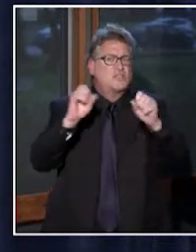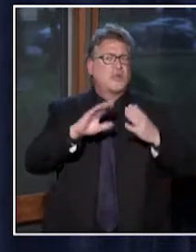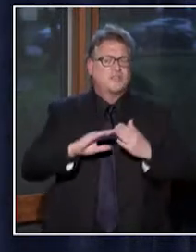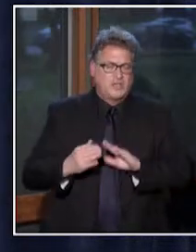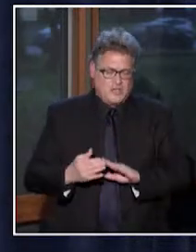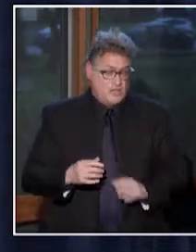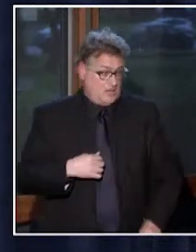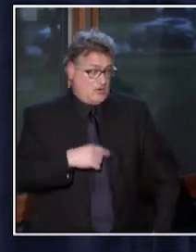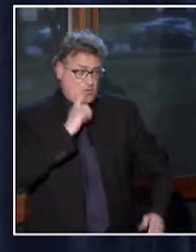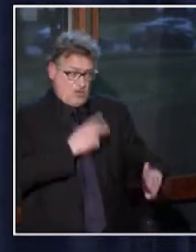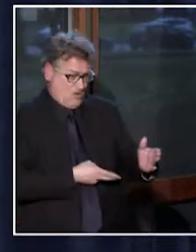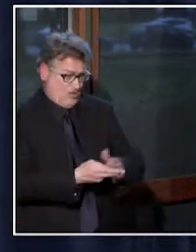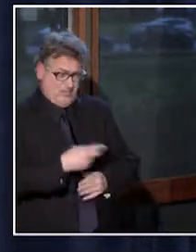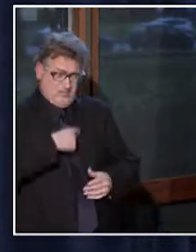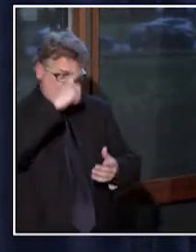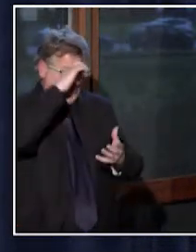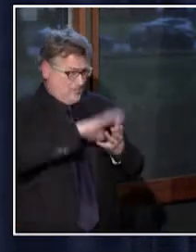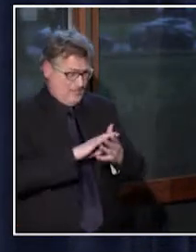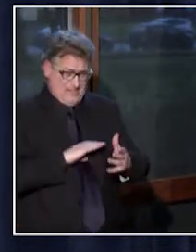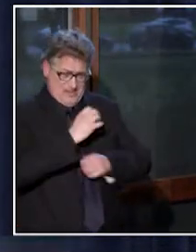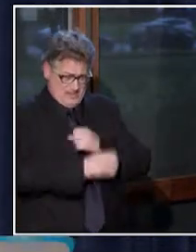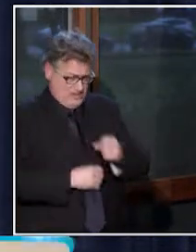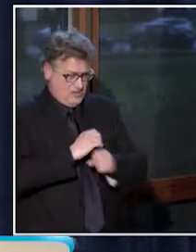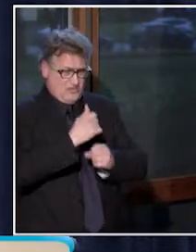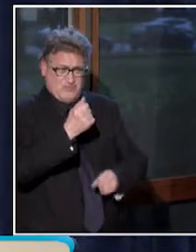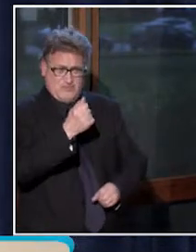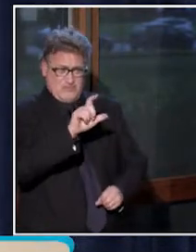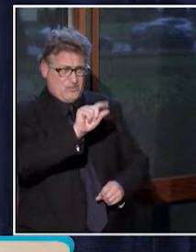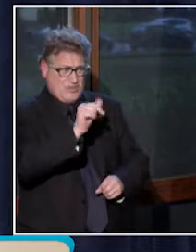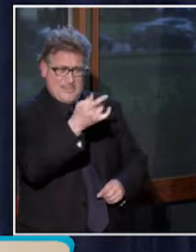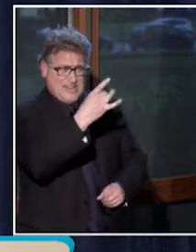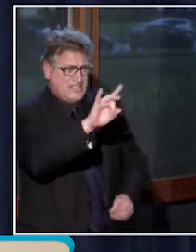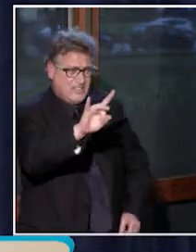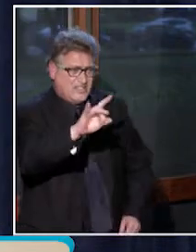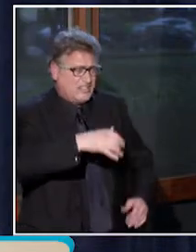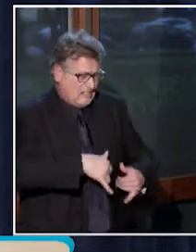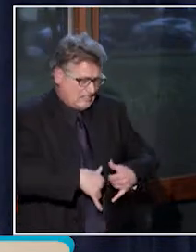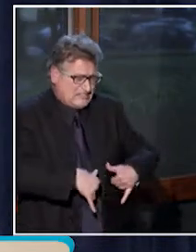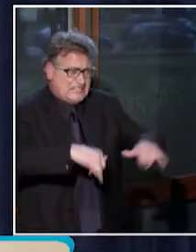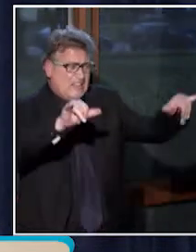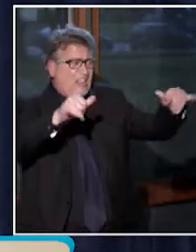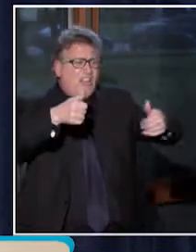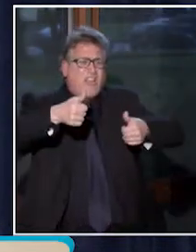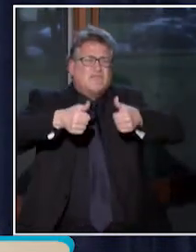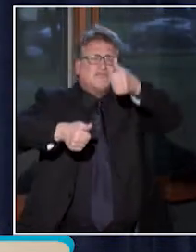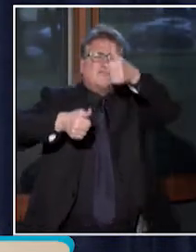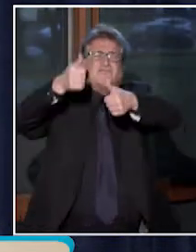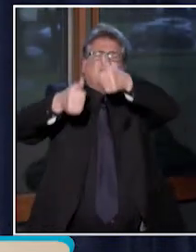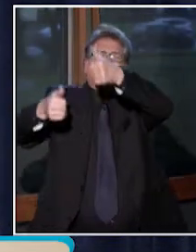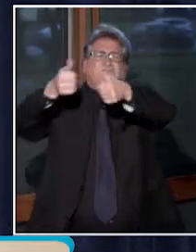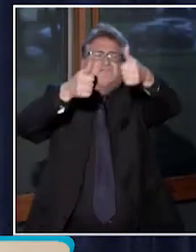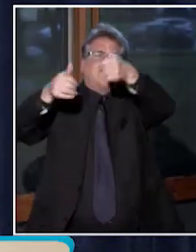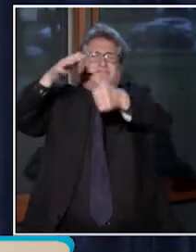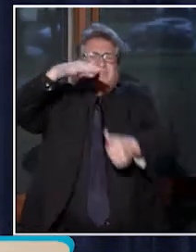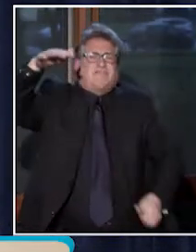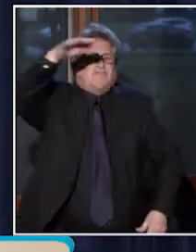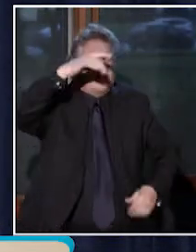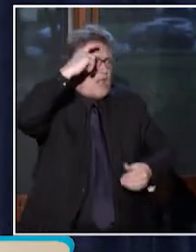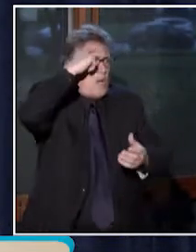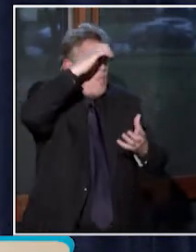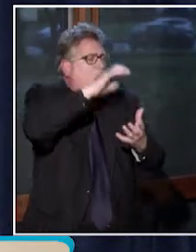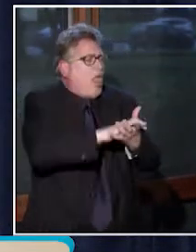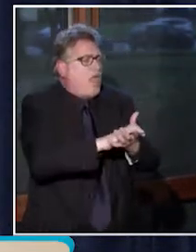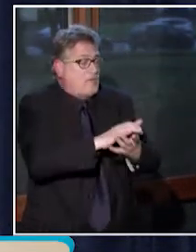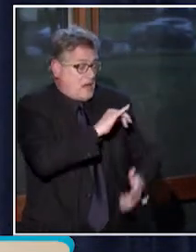that in the year 2018, there are still high-level administration officials who believe that